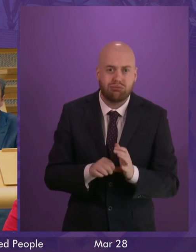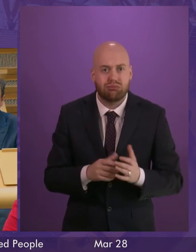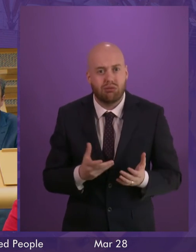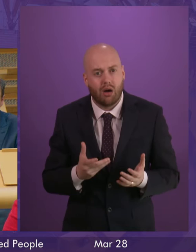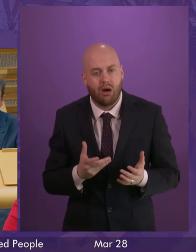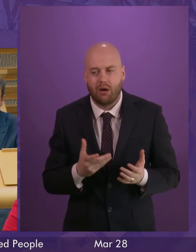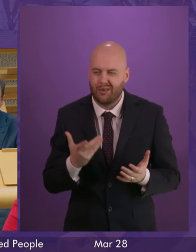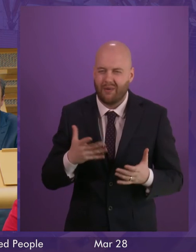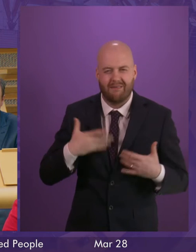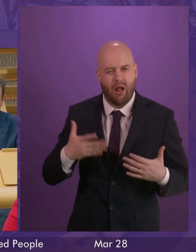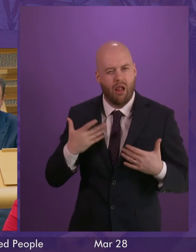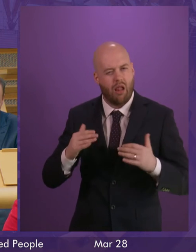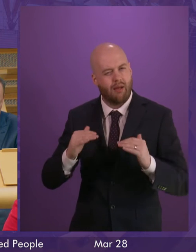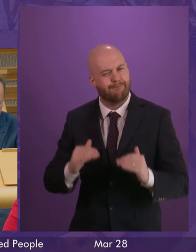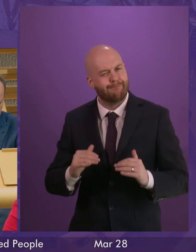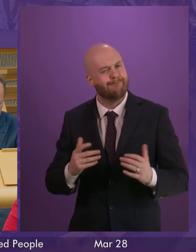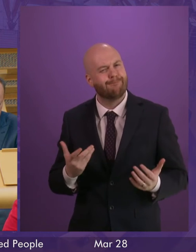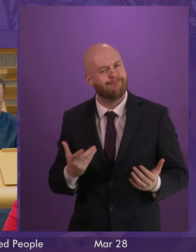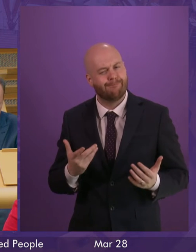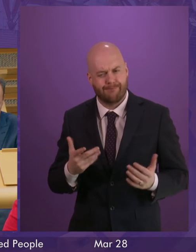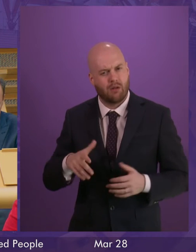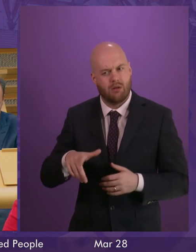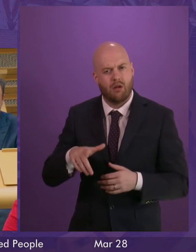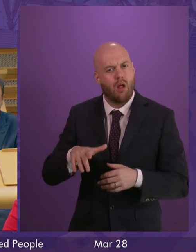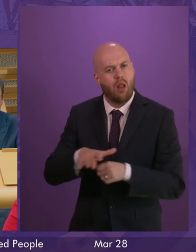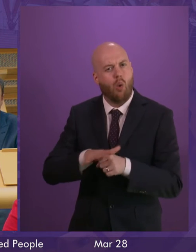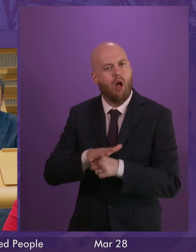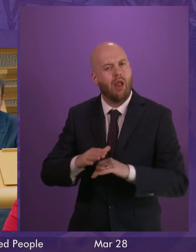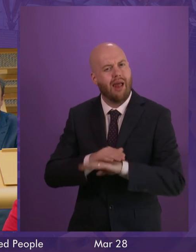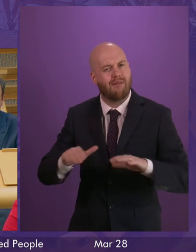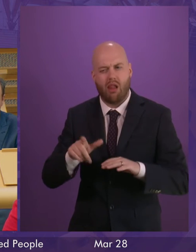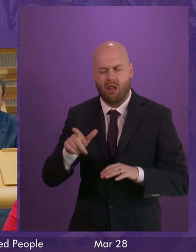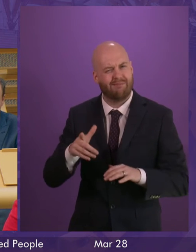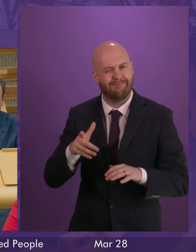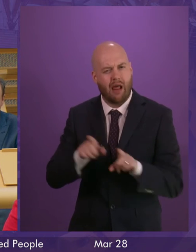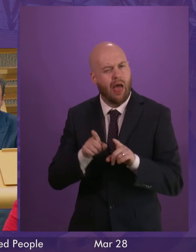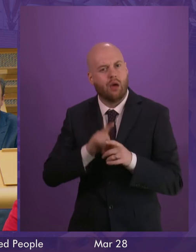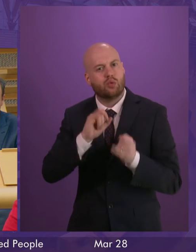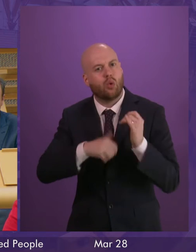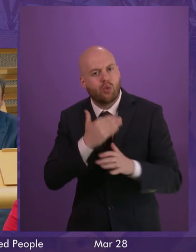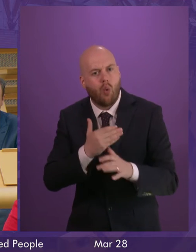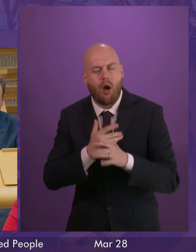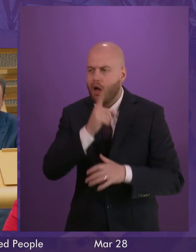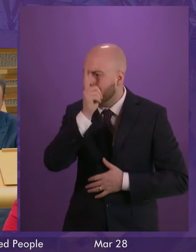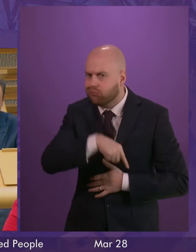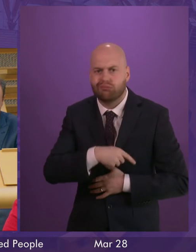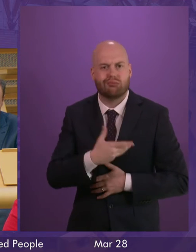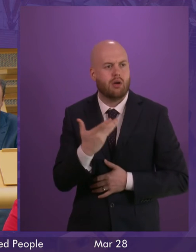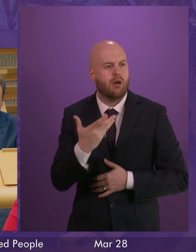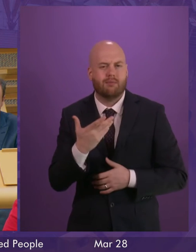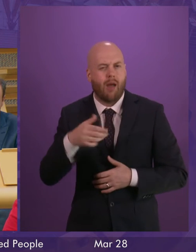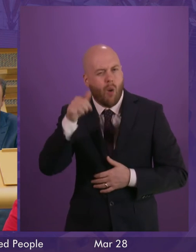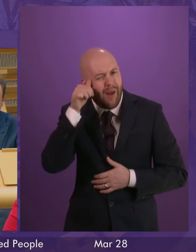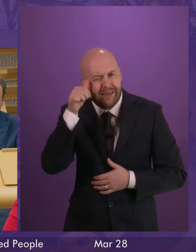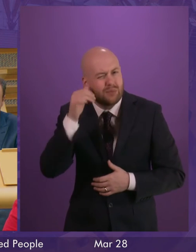at a local level. Some felt their social work department weren't listening, while many felt there was a lack of awareness and